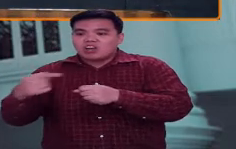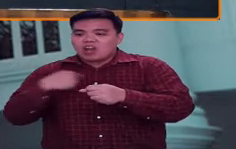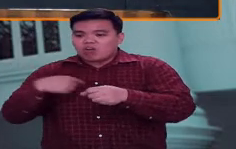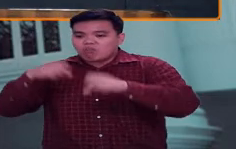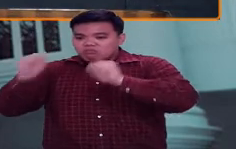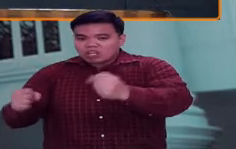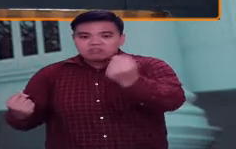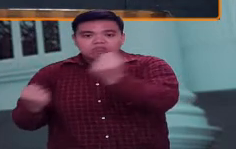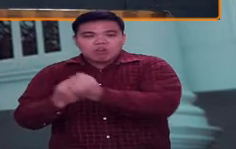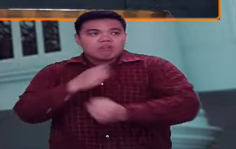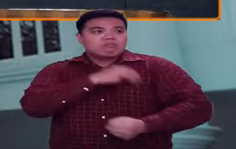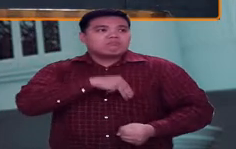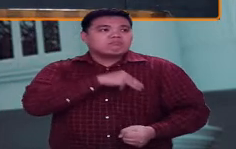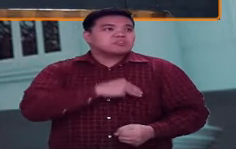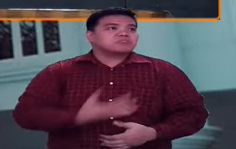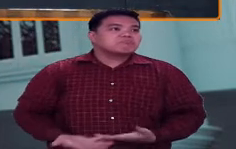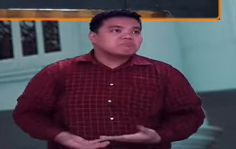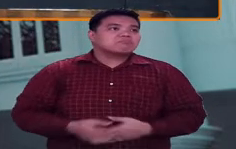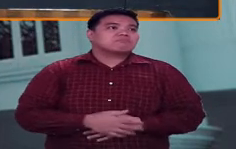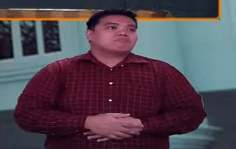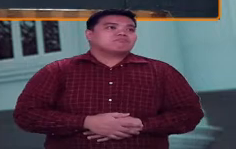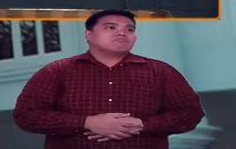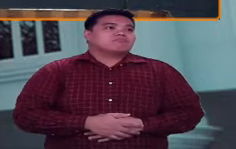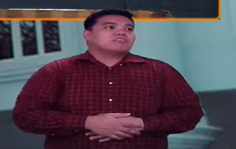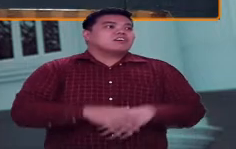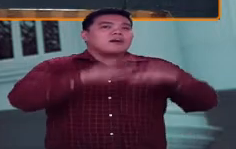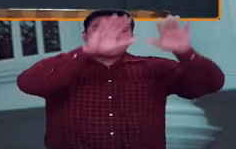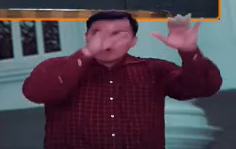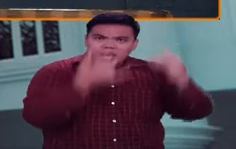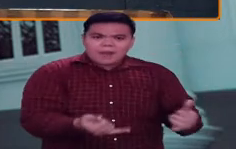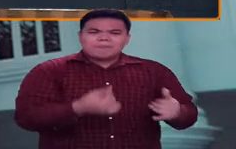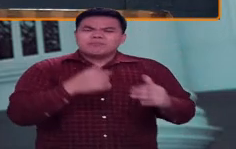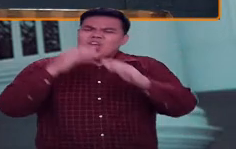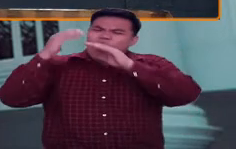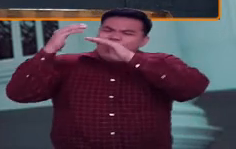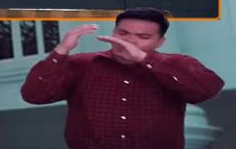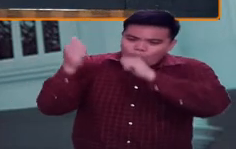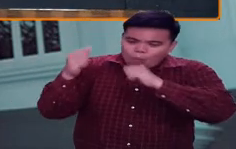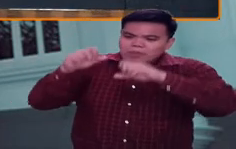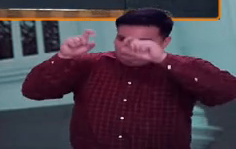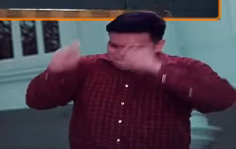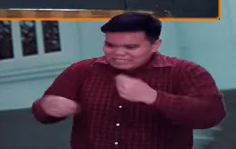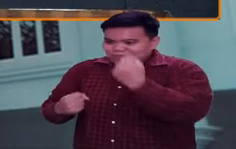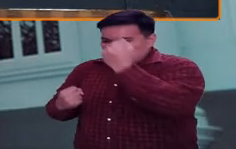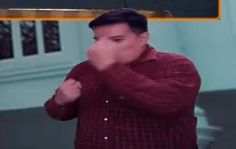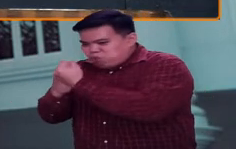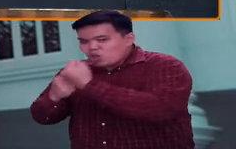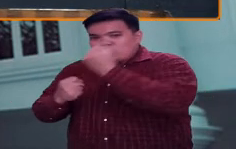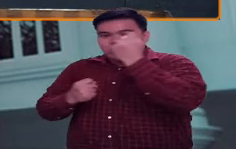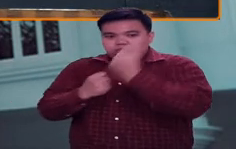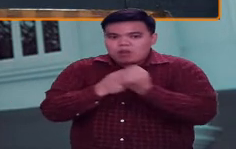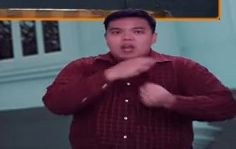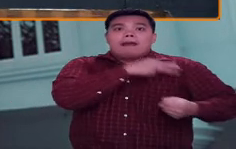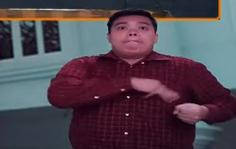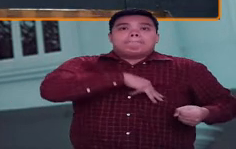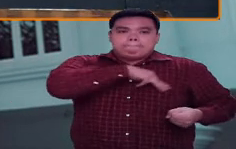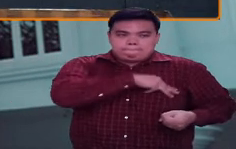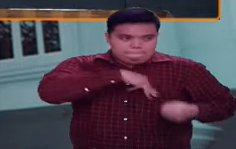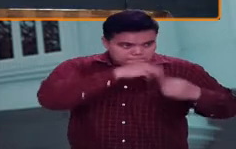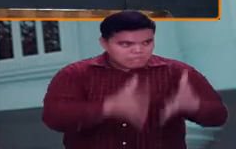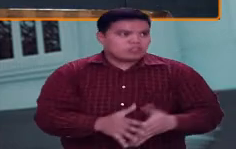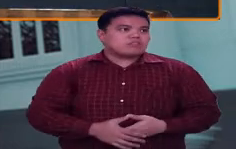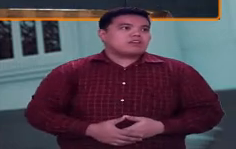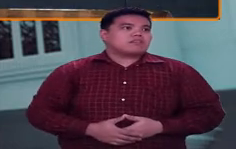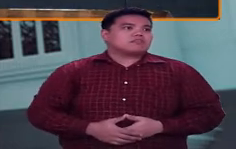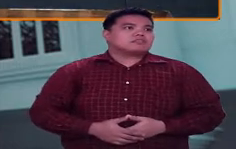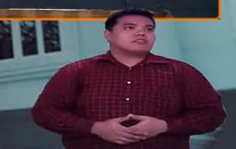to missions. I've seen God do so many things in helping people give to missions. I've talked to people about their testimonies, and